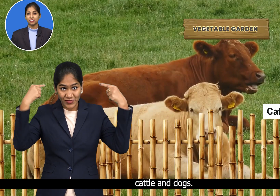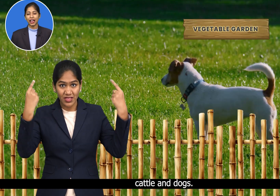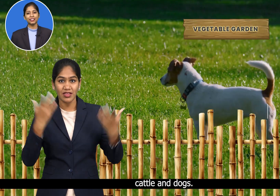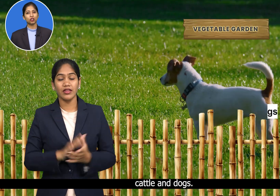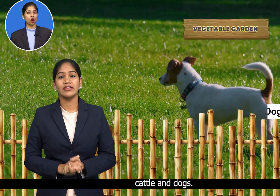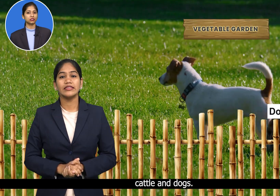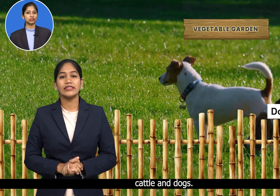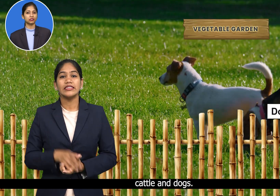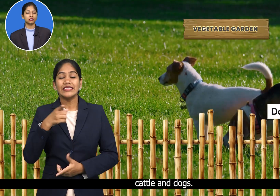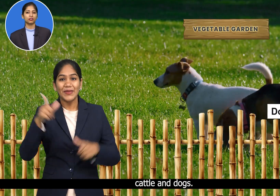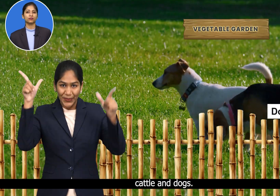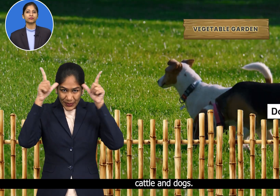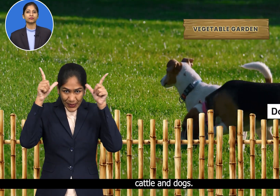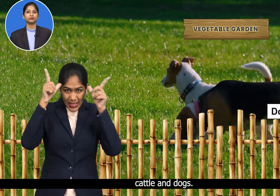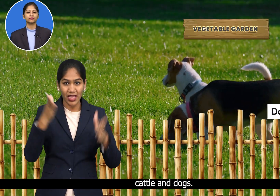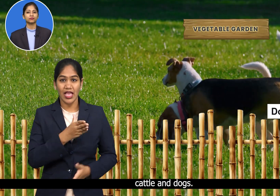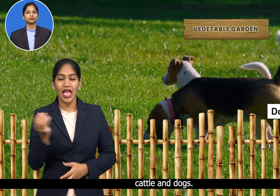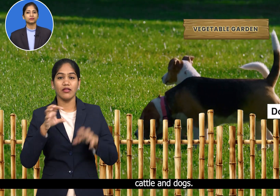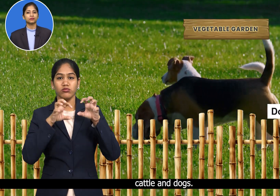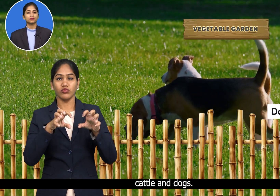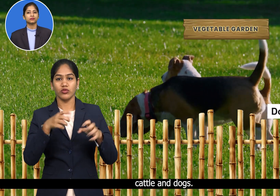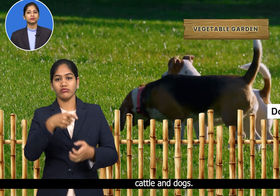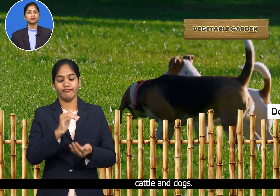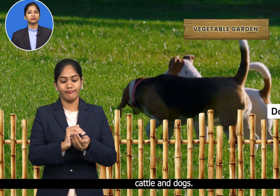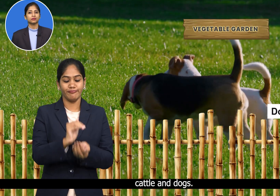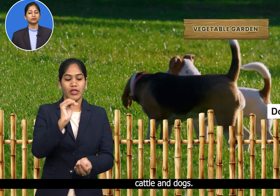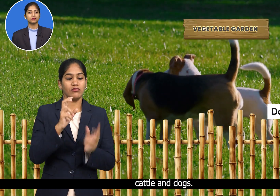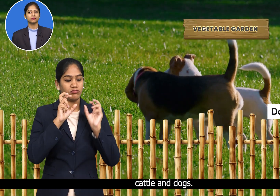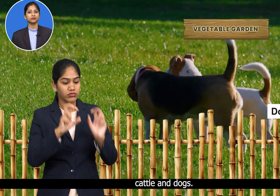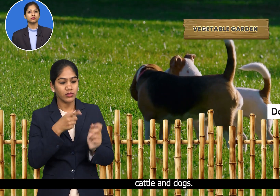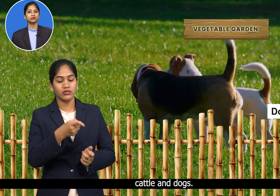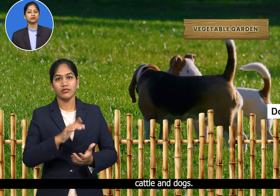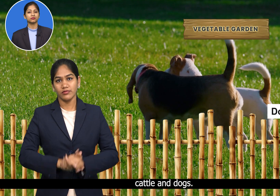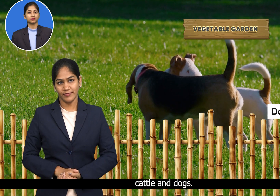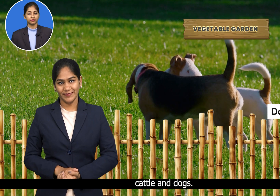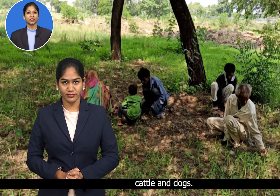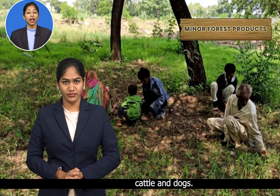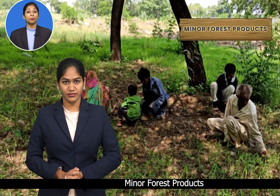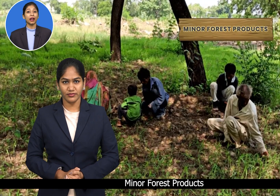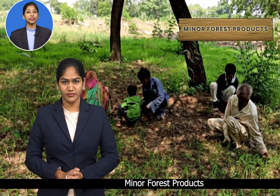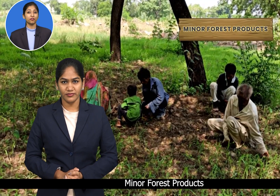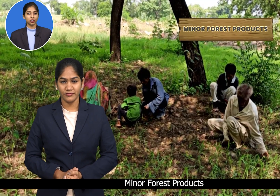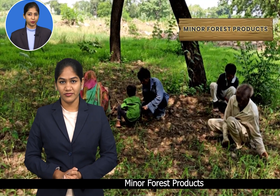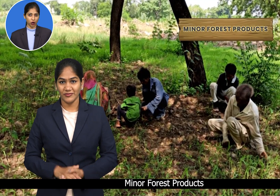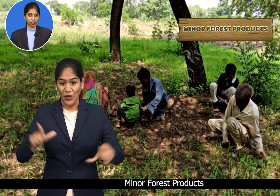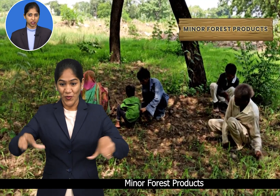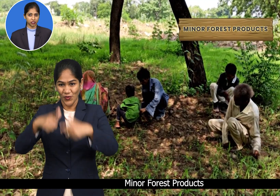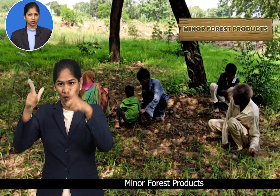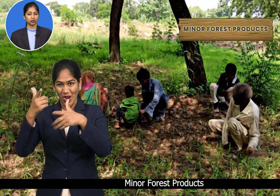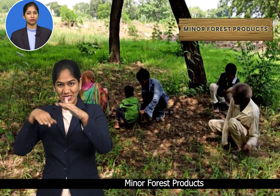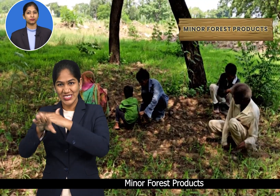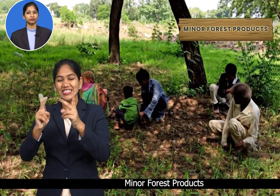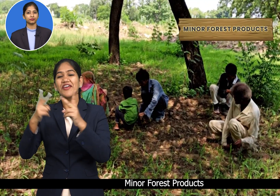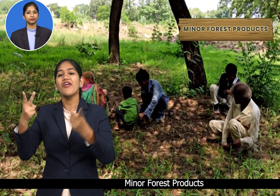cattle, and dogs. Minor forest